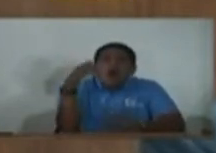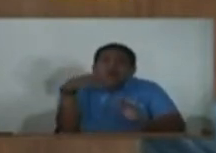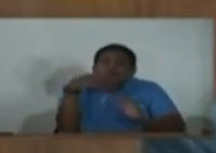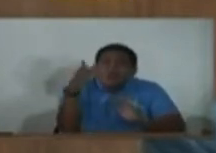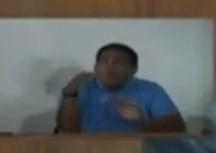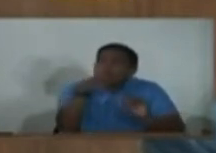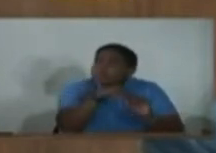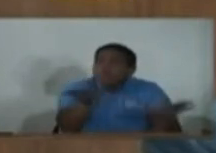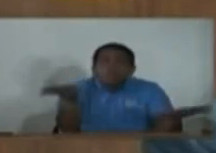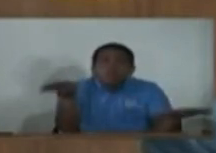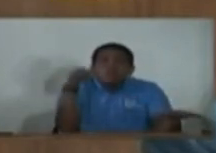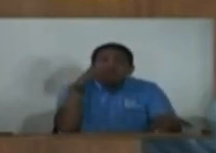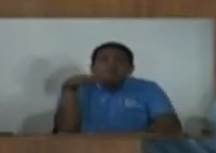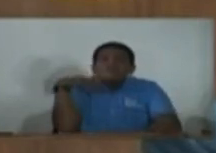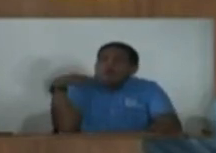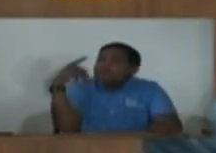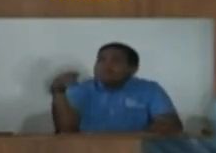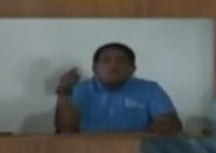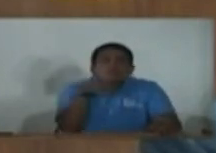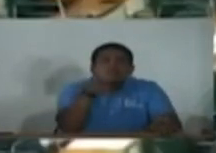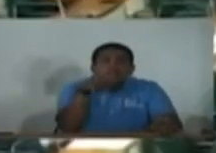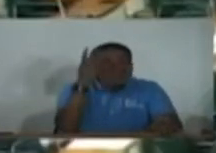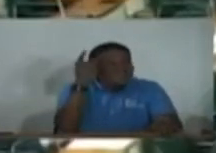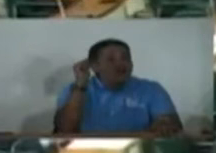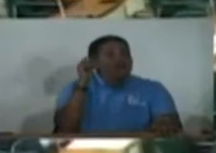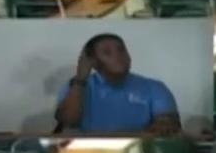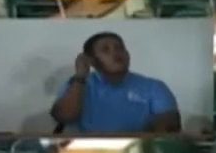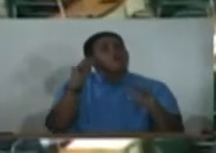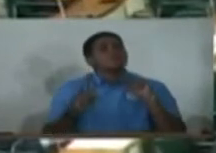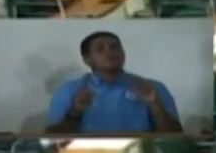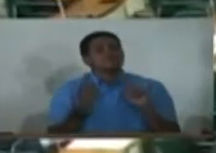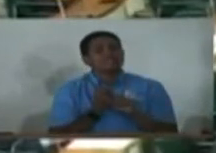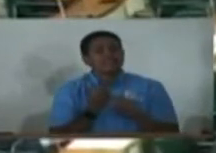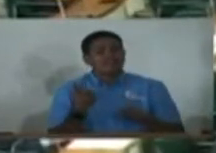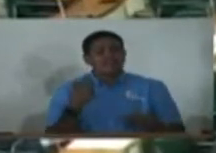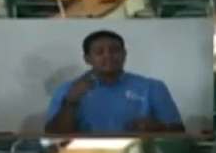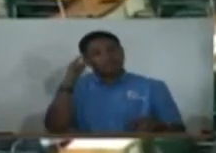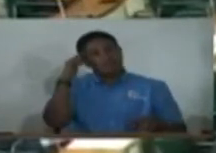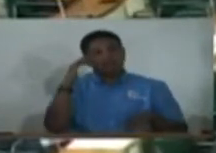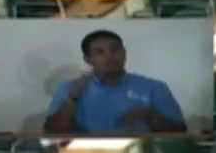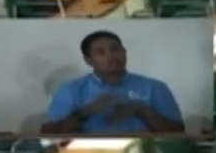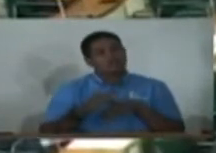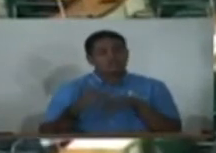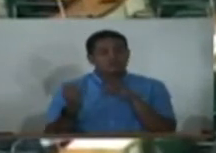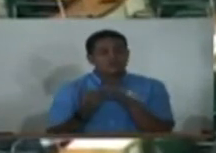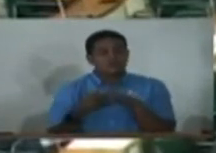prevalent? It is not just because people have a fixation with